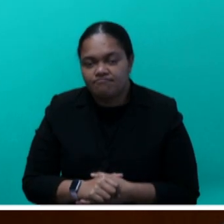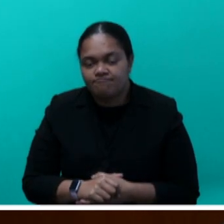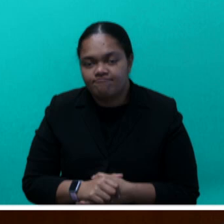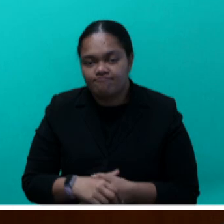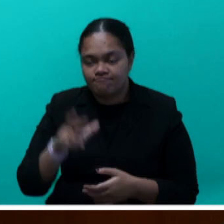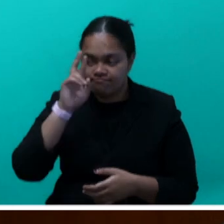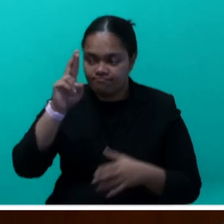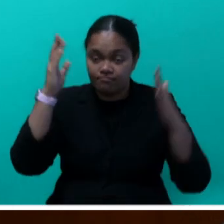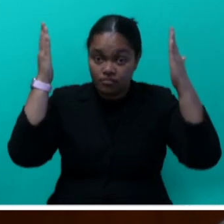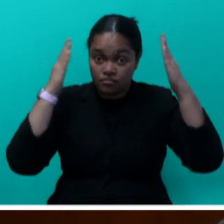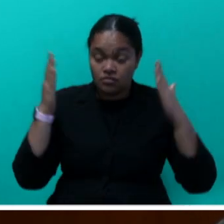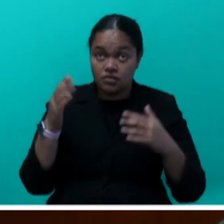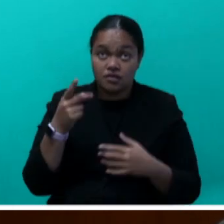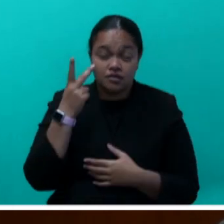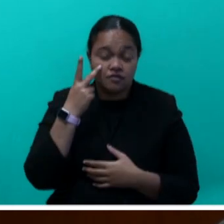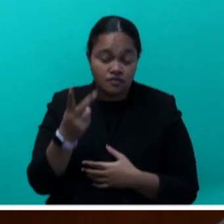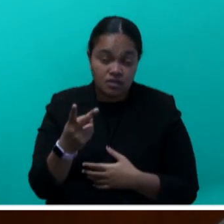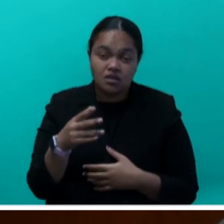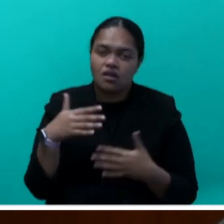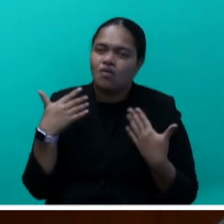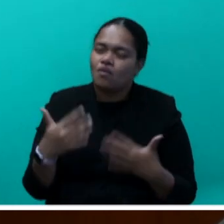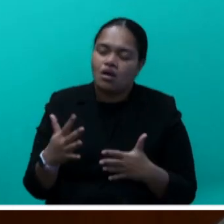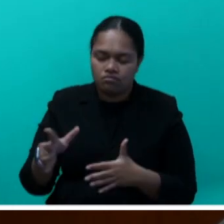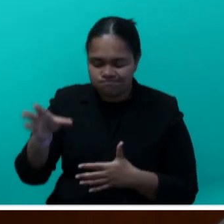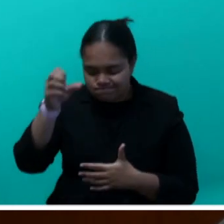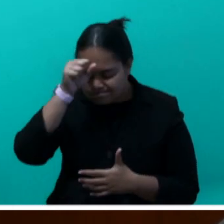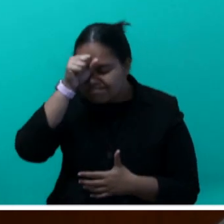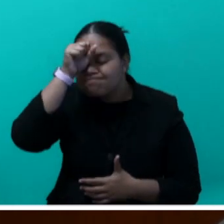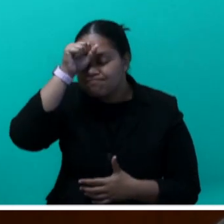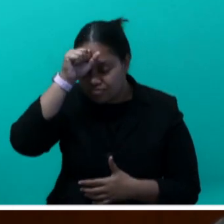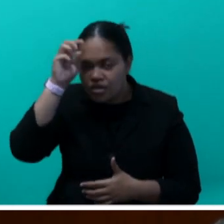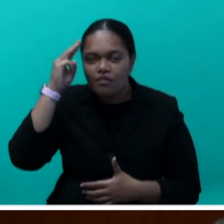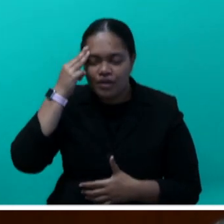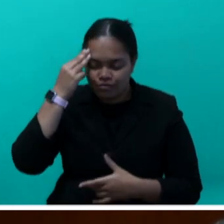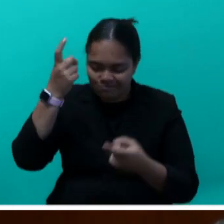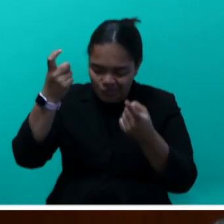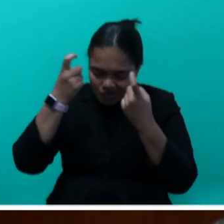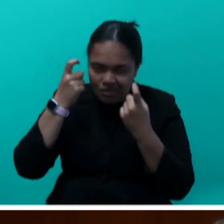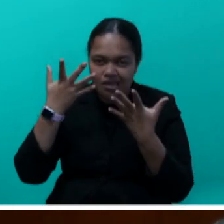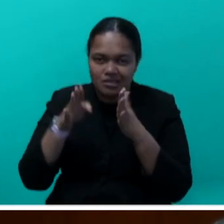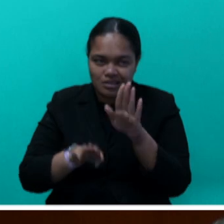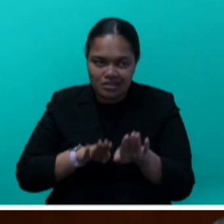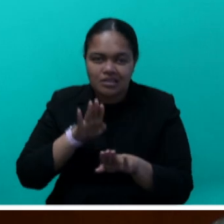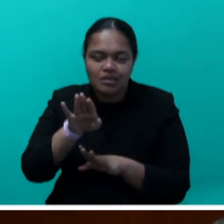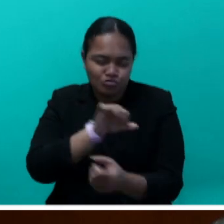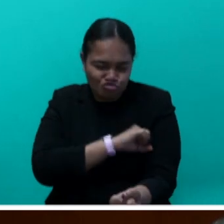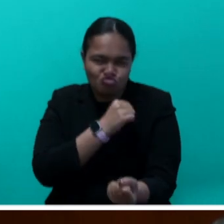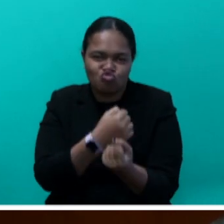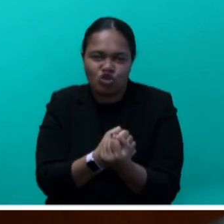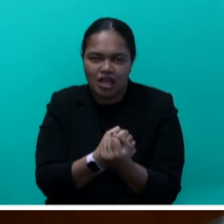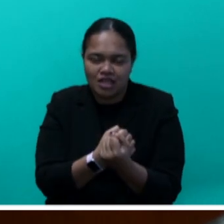Mr. Speaker, sir, the visit marked a significant step in strengthening that bilateral relations.